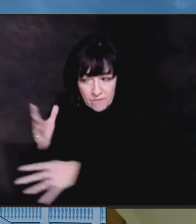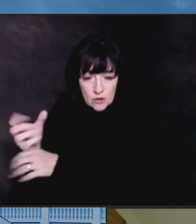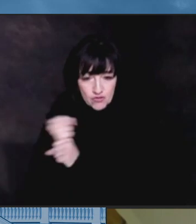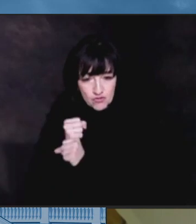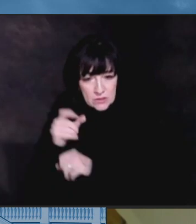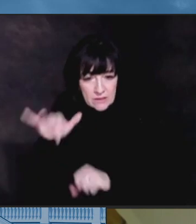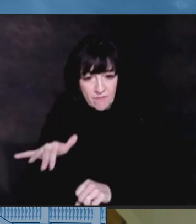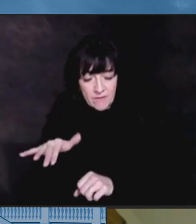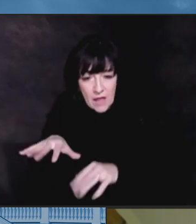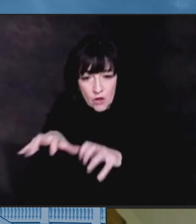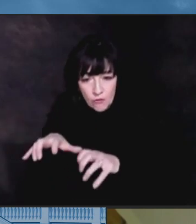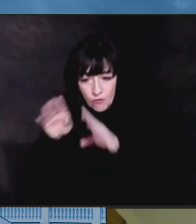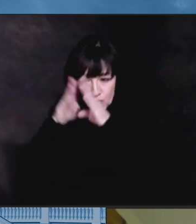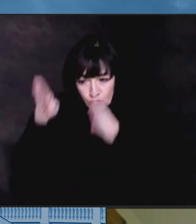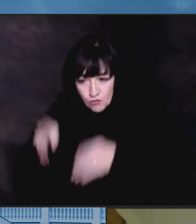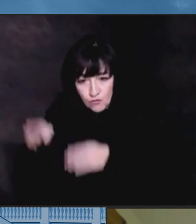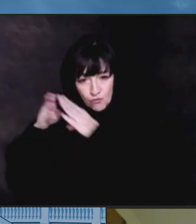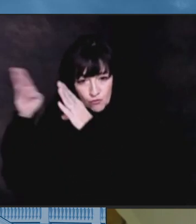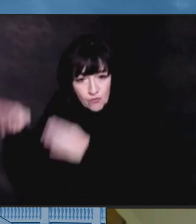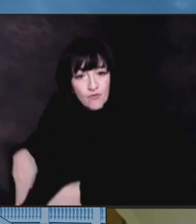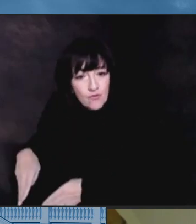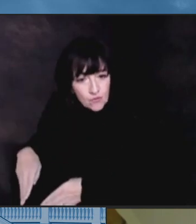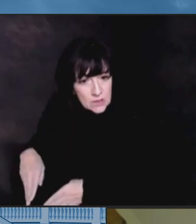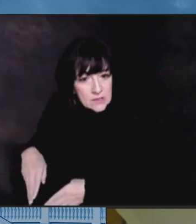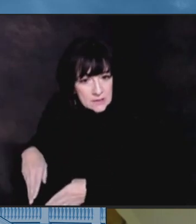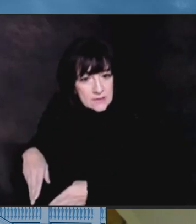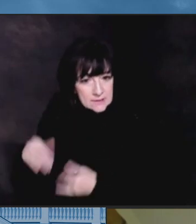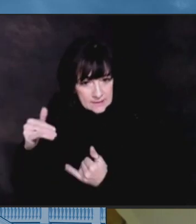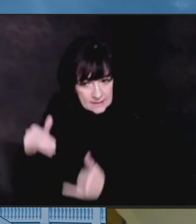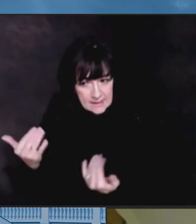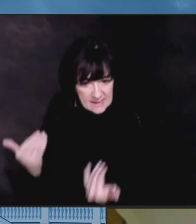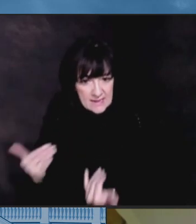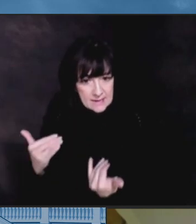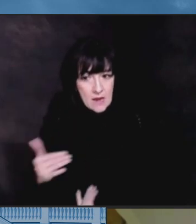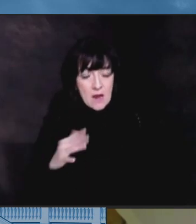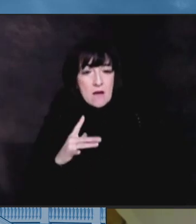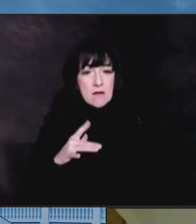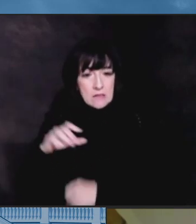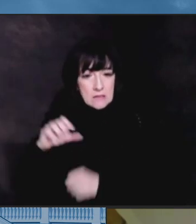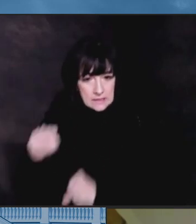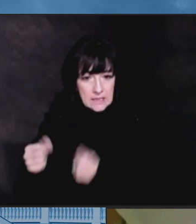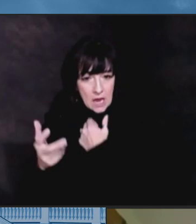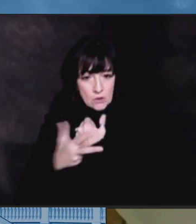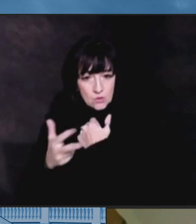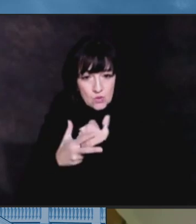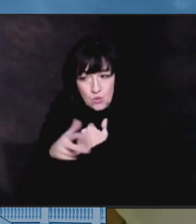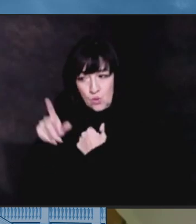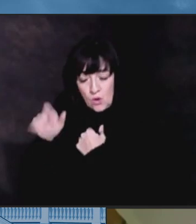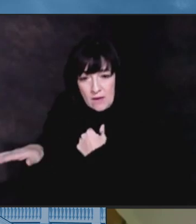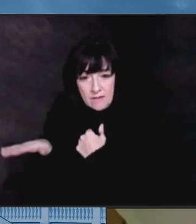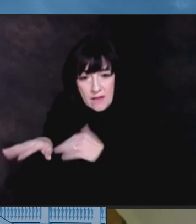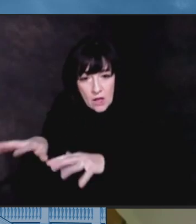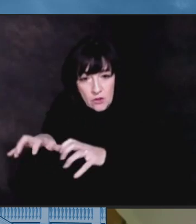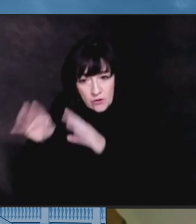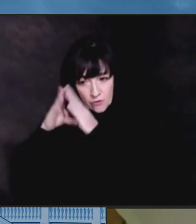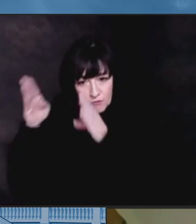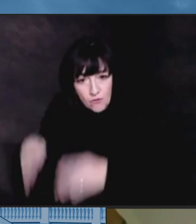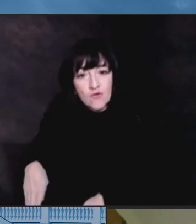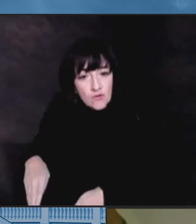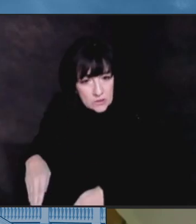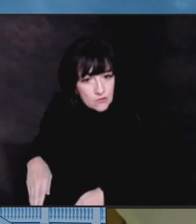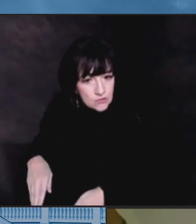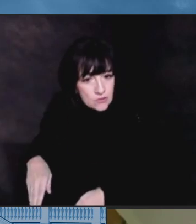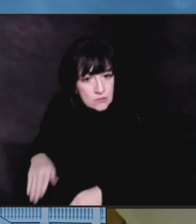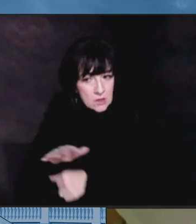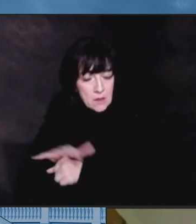And thousands of doses can be stored in that freezer, as I understand it. And still a lot